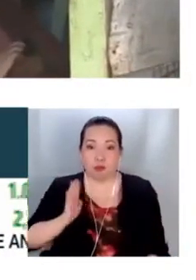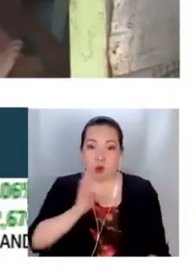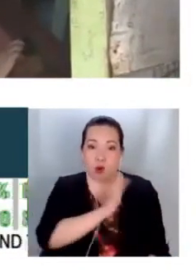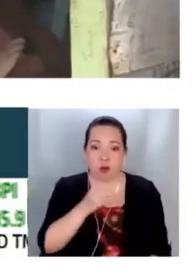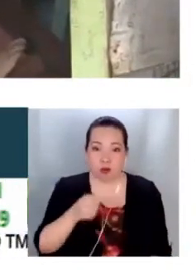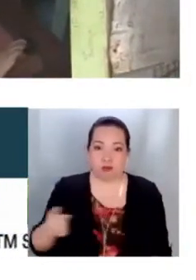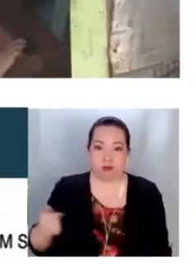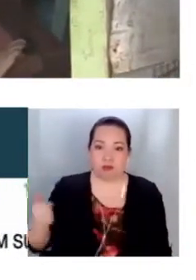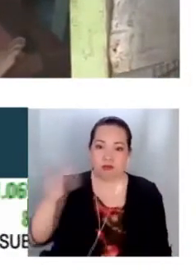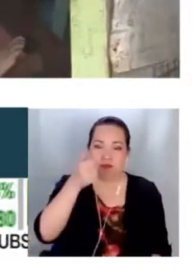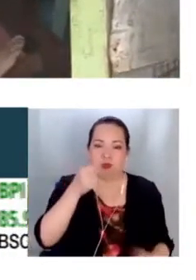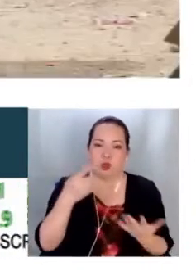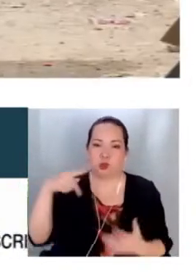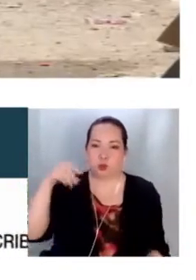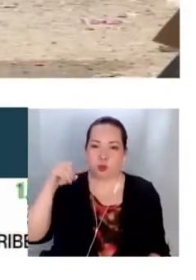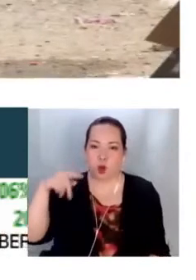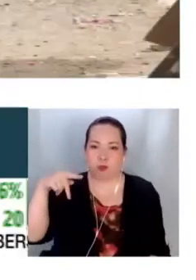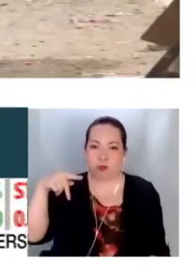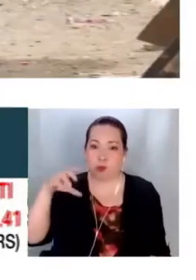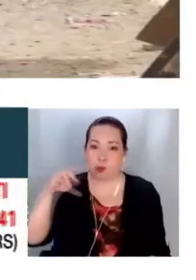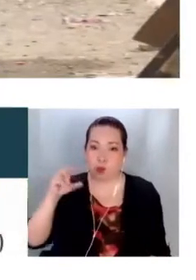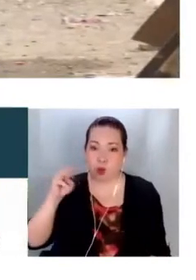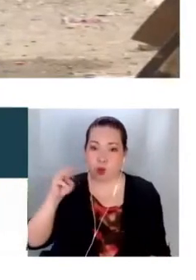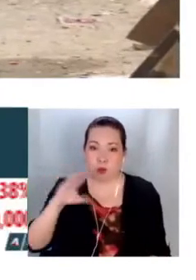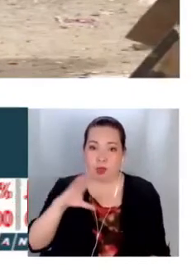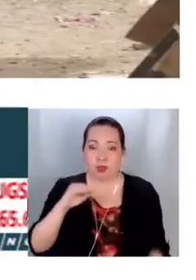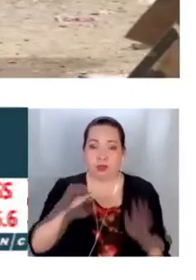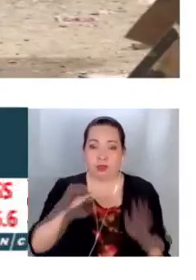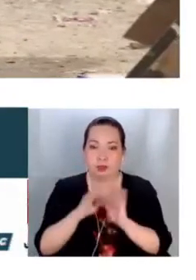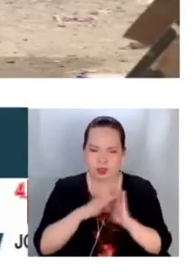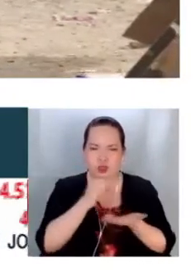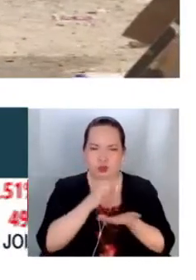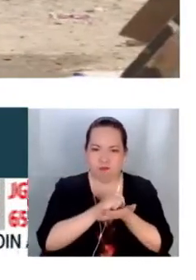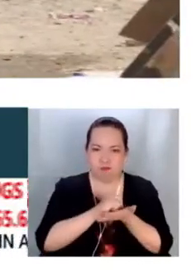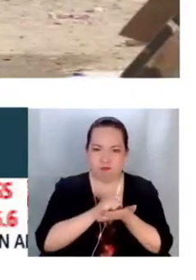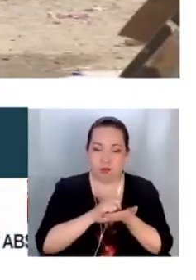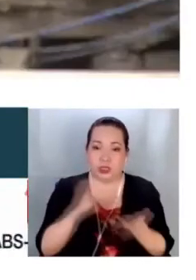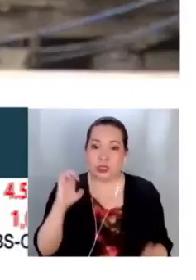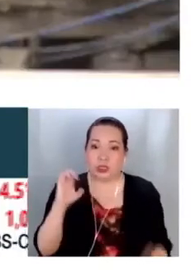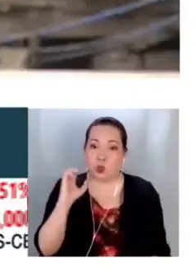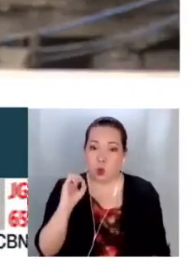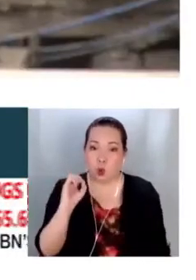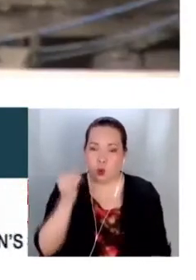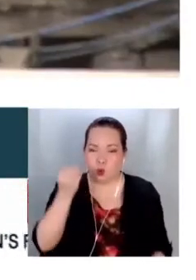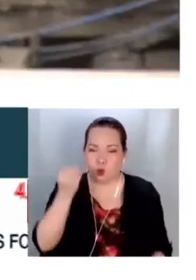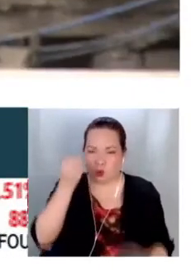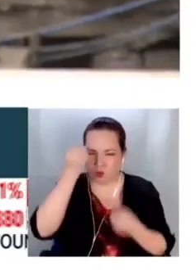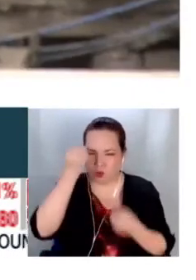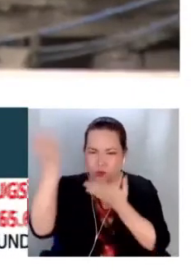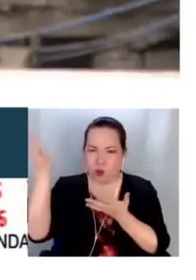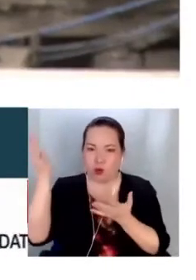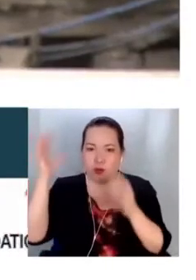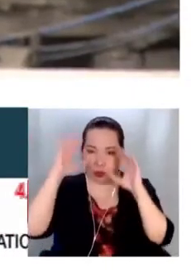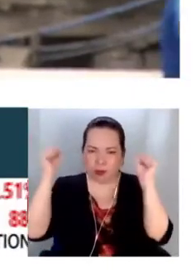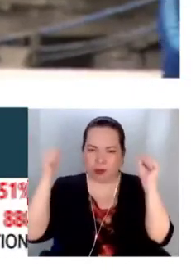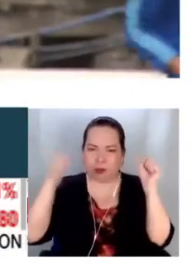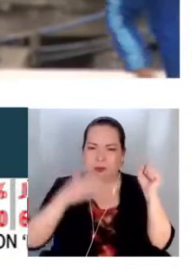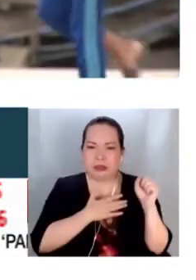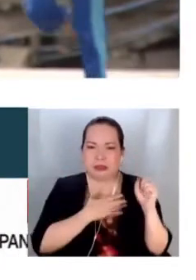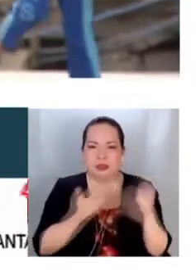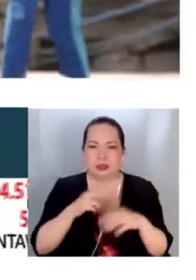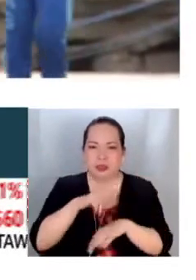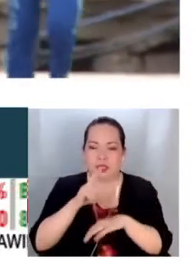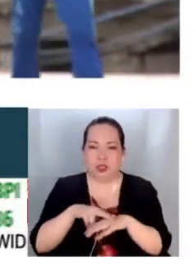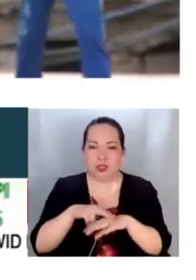already drafted an executive order for the president to declare it a national social emergency. It was passed on